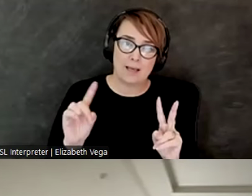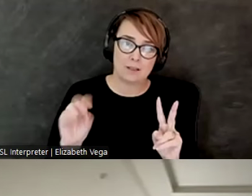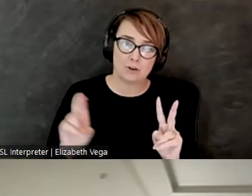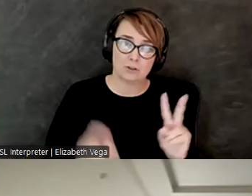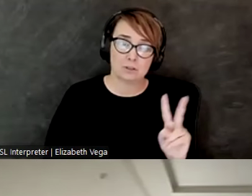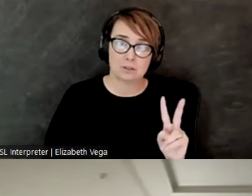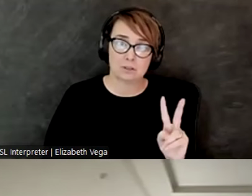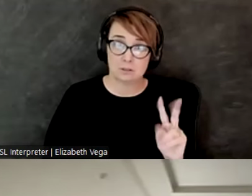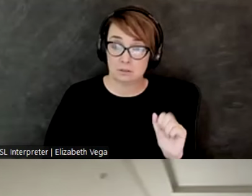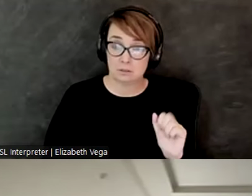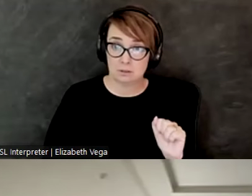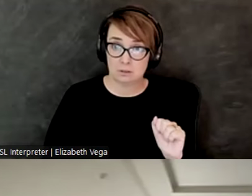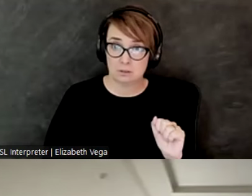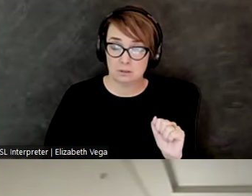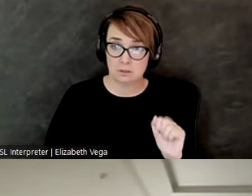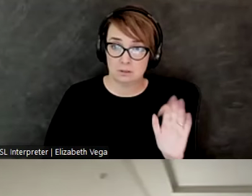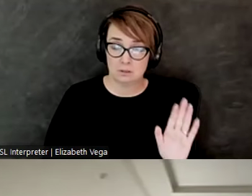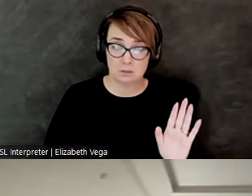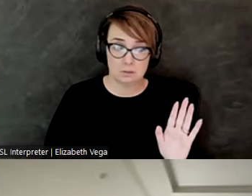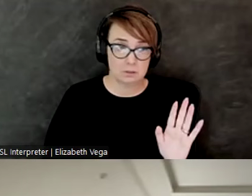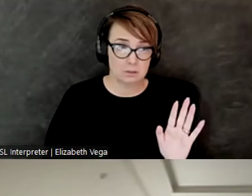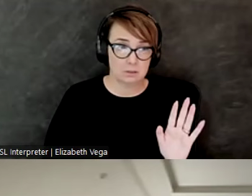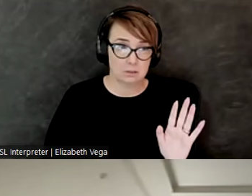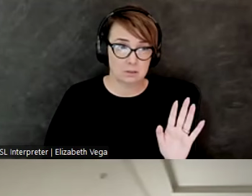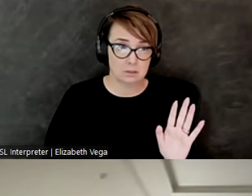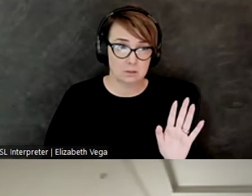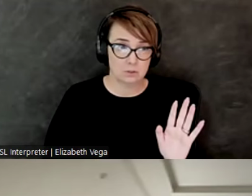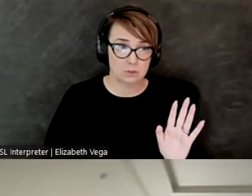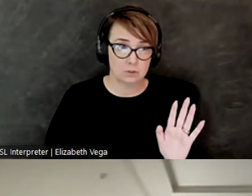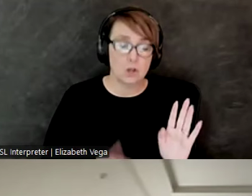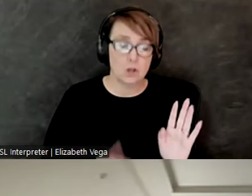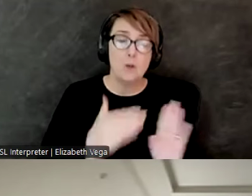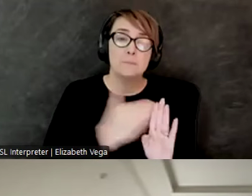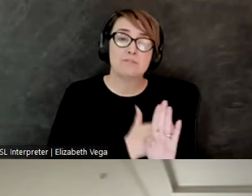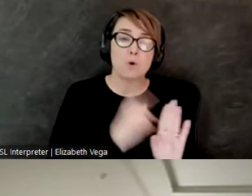Is there anyone before someone makes a formal motion that